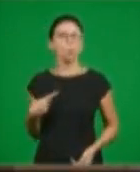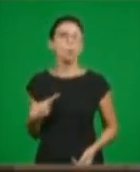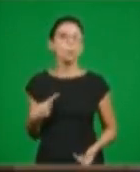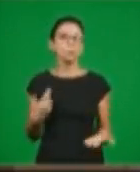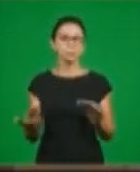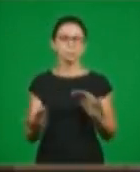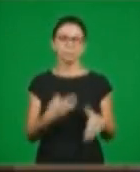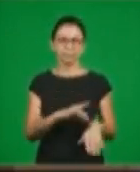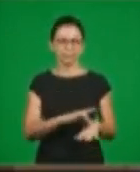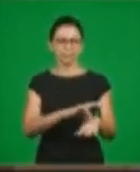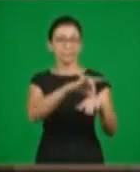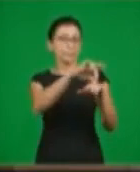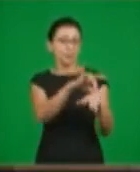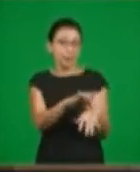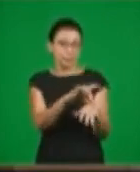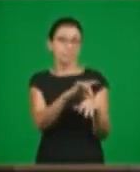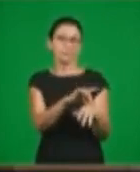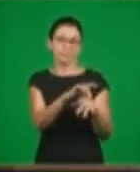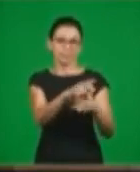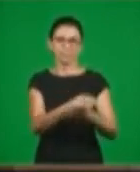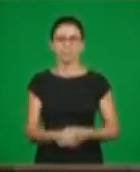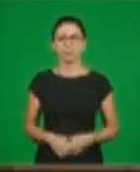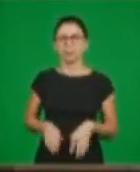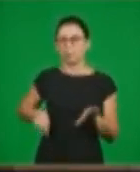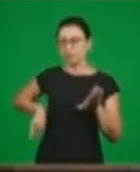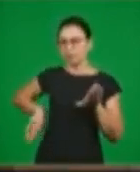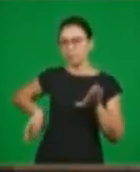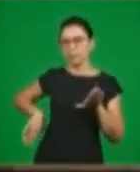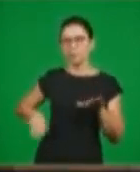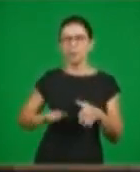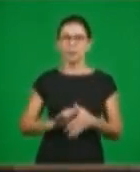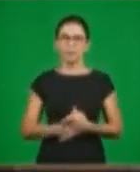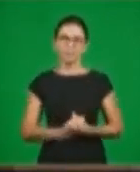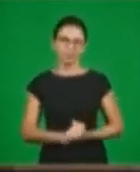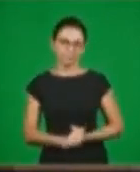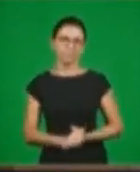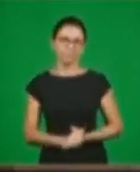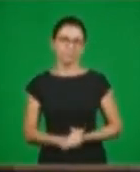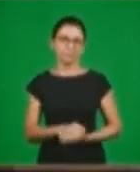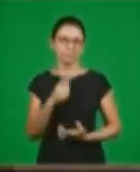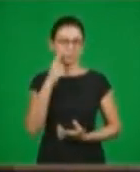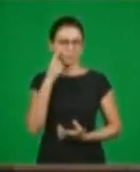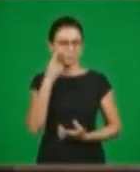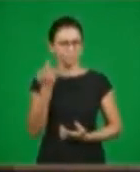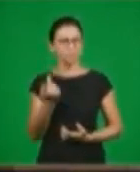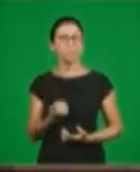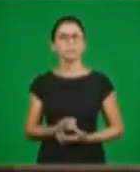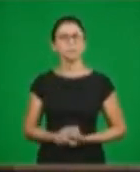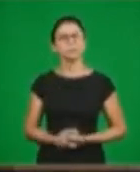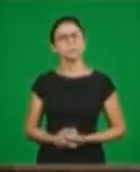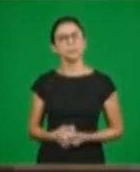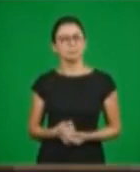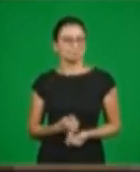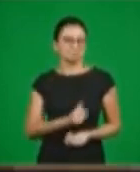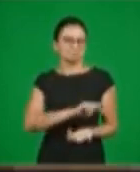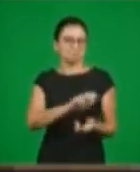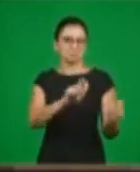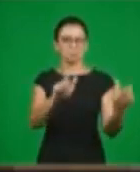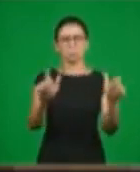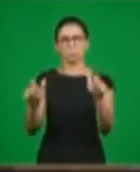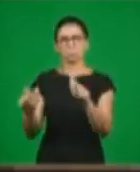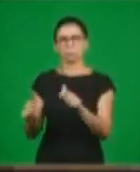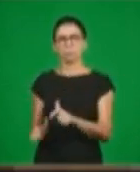flash in the supermarket, you can see in the beach, you know. You can always see, you know, in the